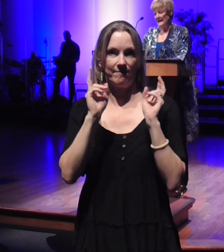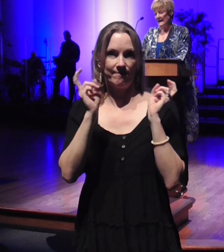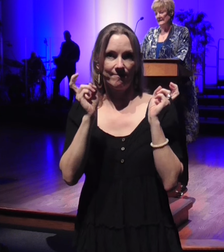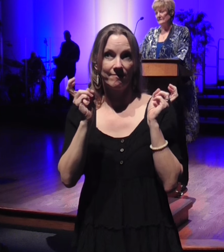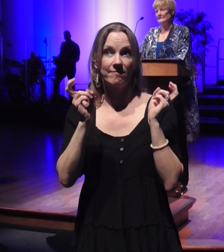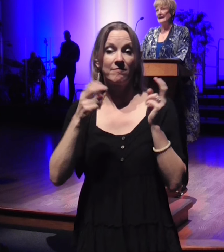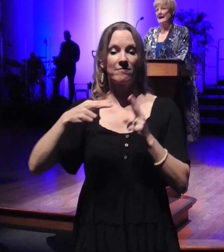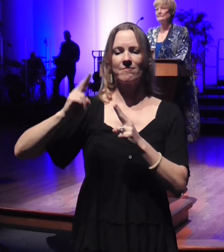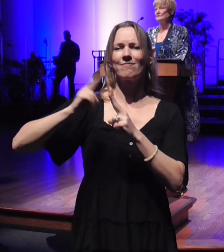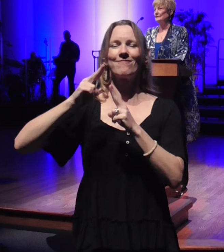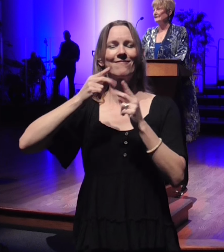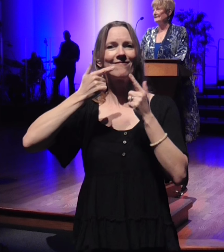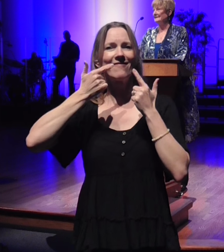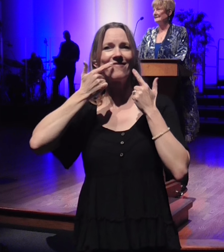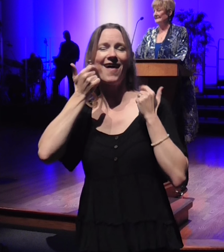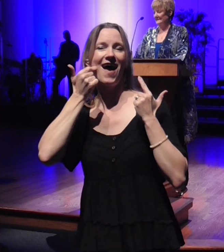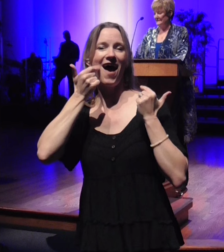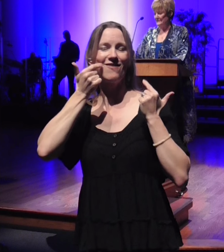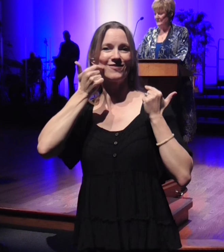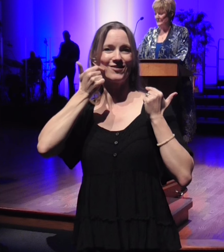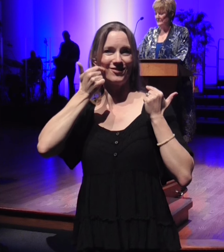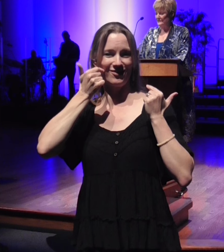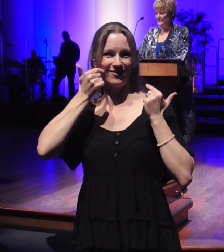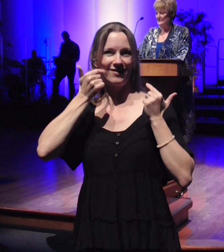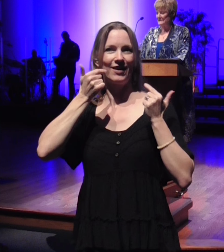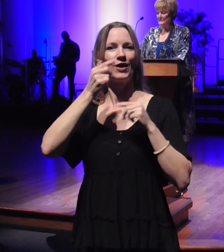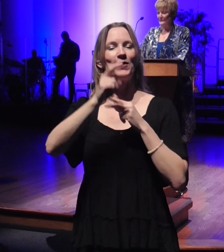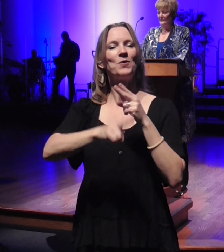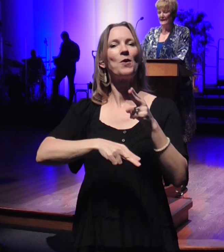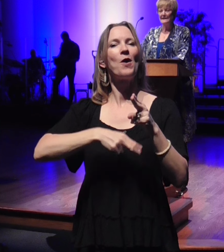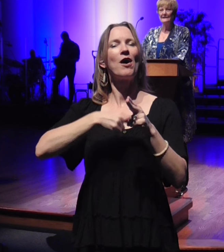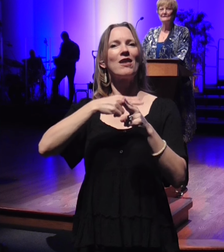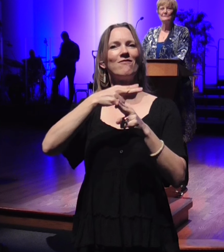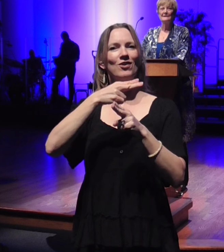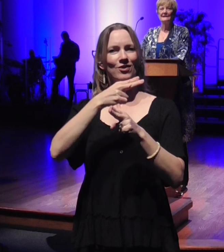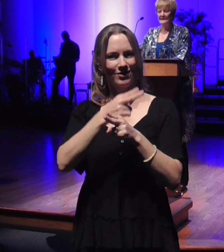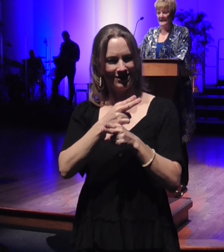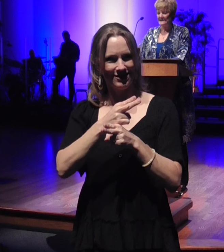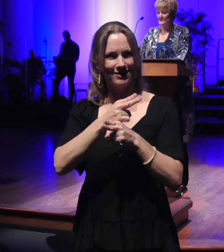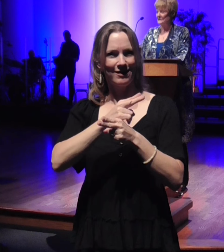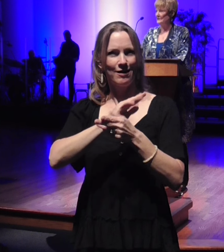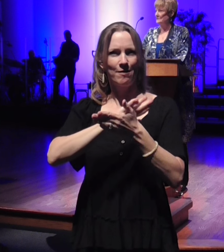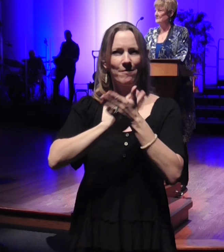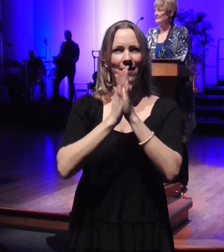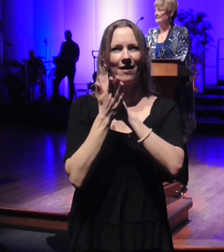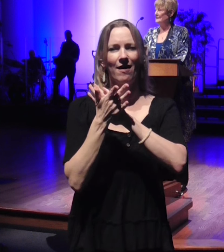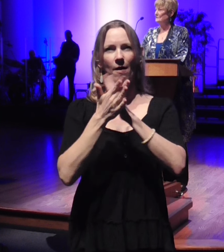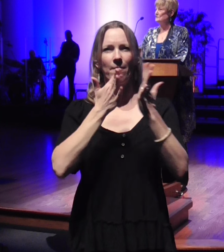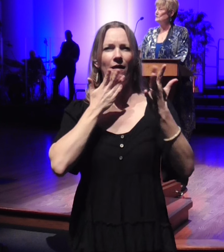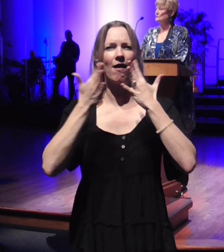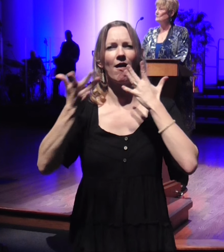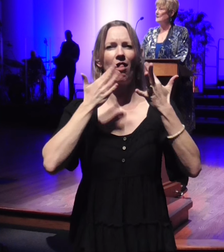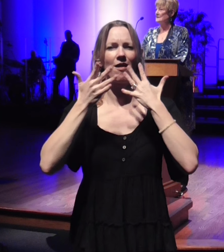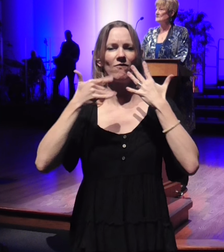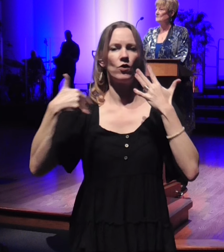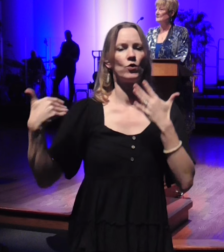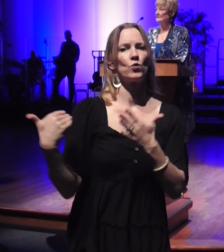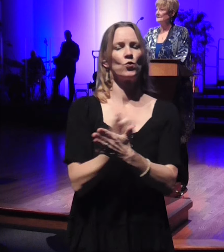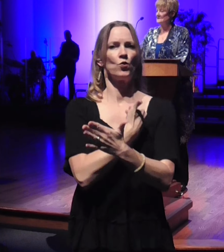And at the height of laughter, the universe is flung into a kaleidoscope of